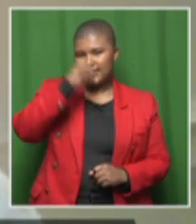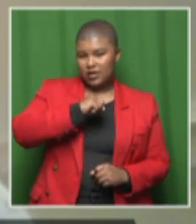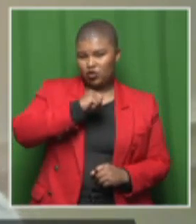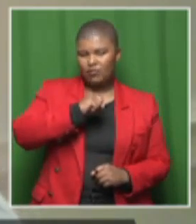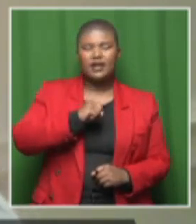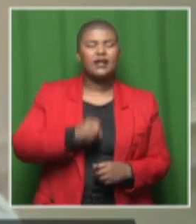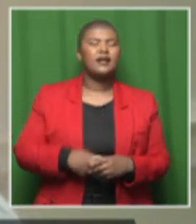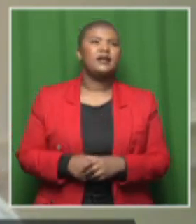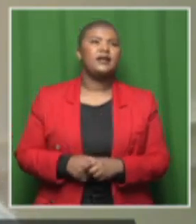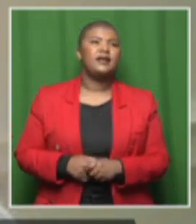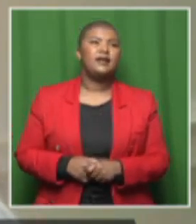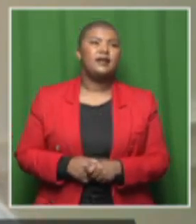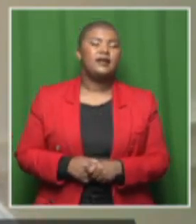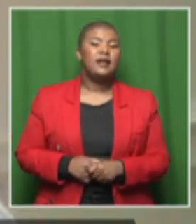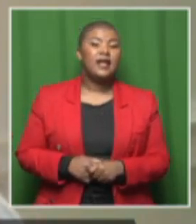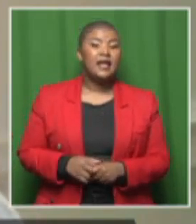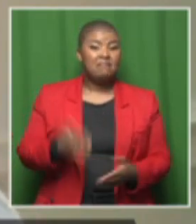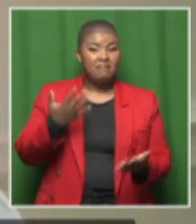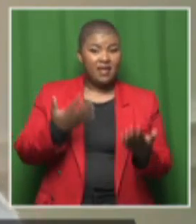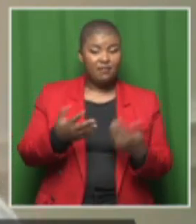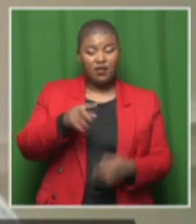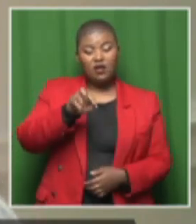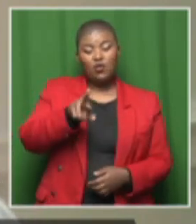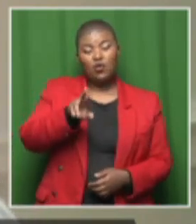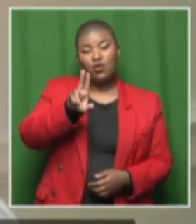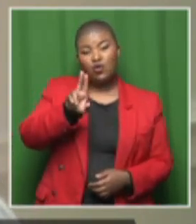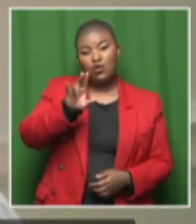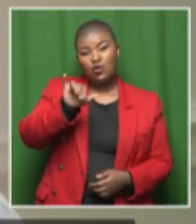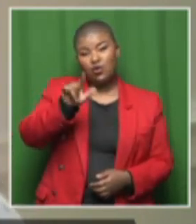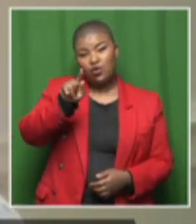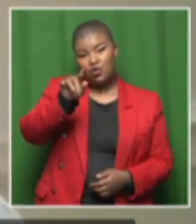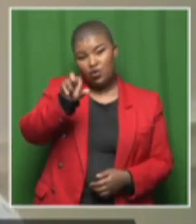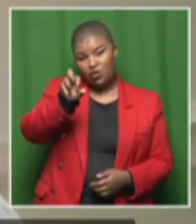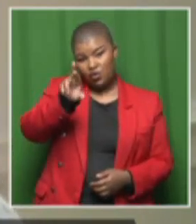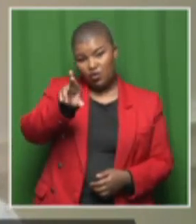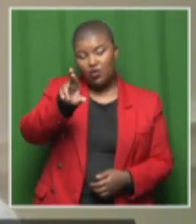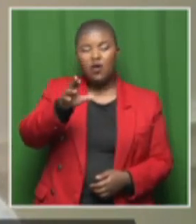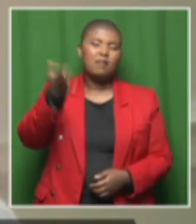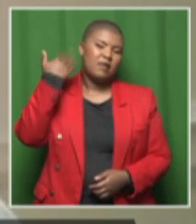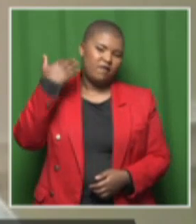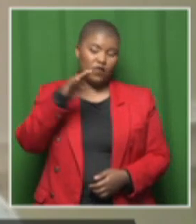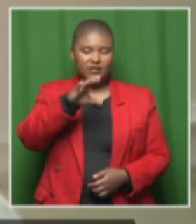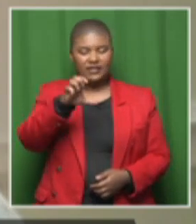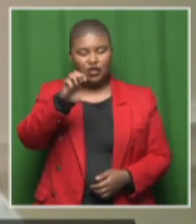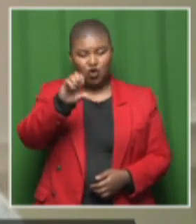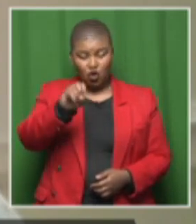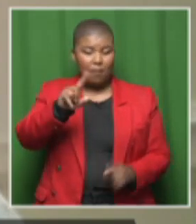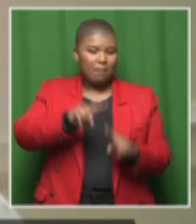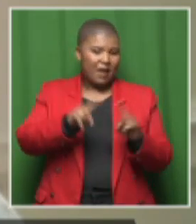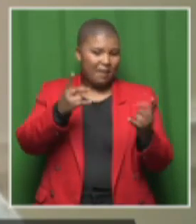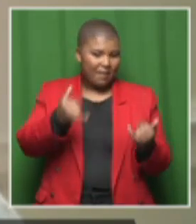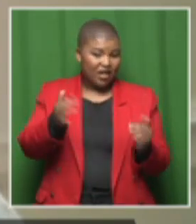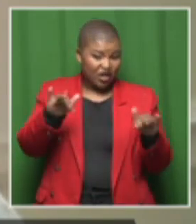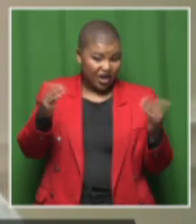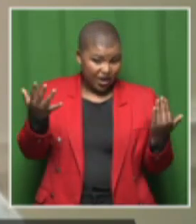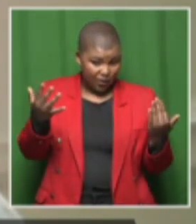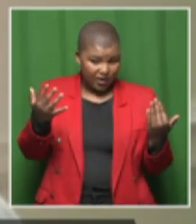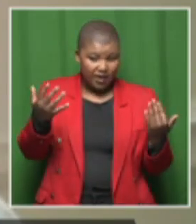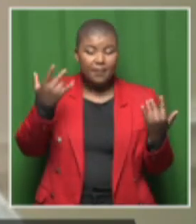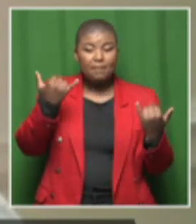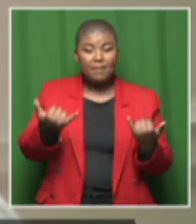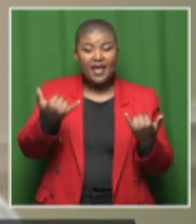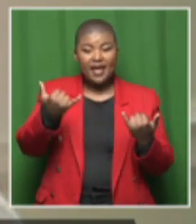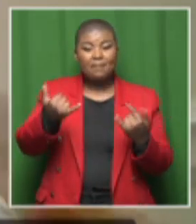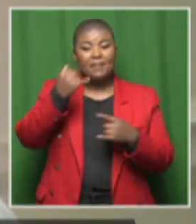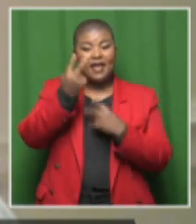if we say he was still at the CEO, right, we would then consider actions that are